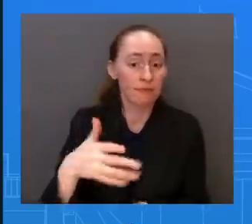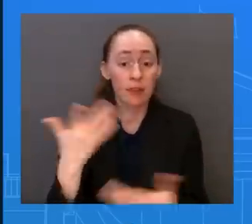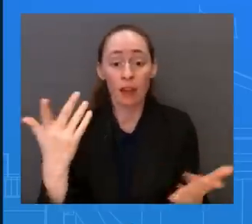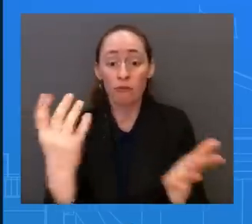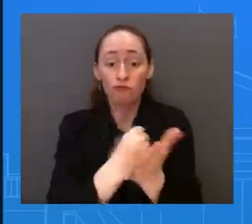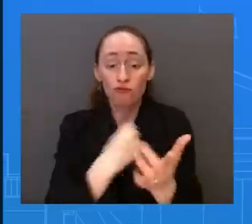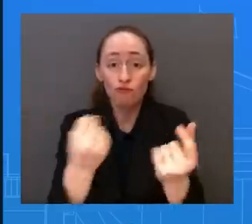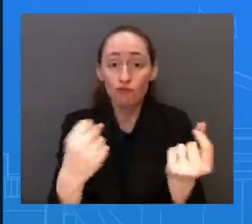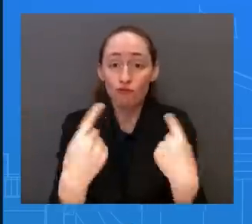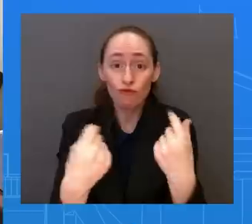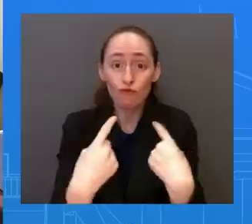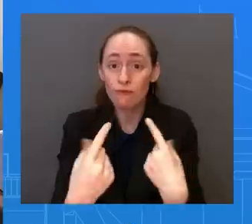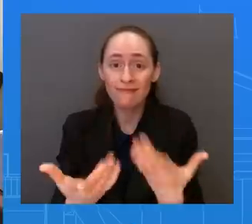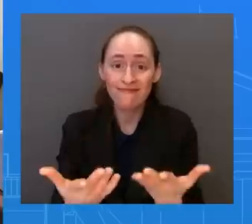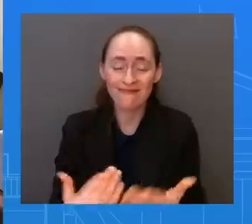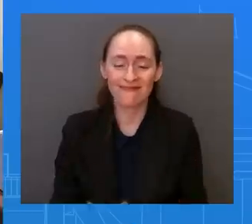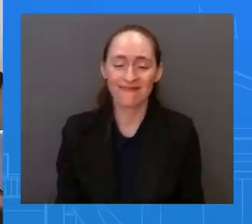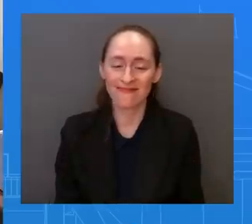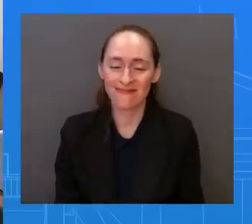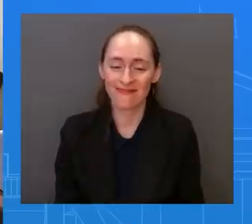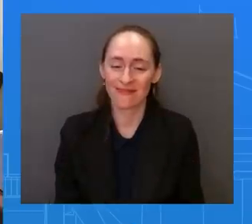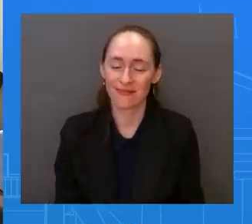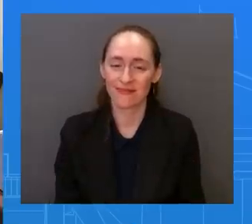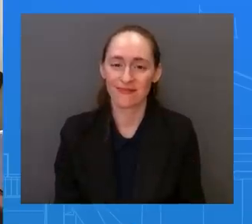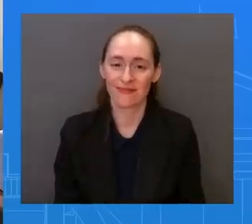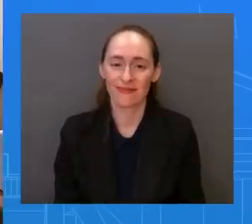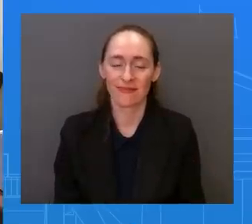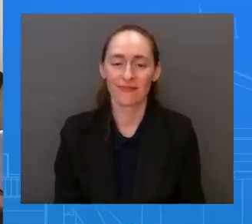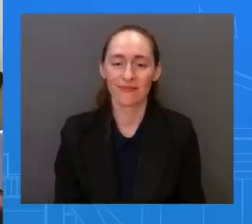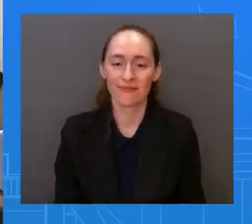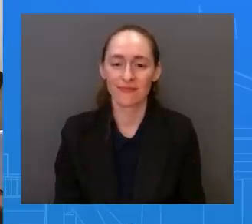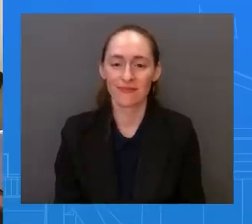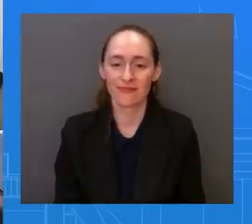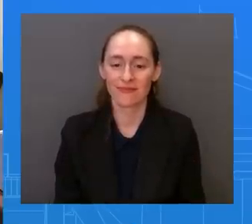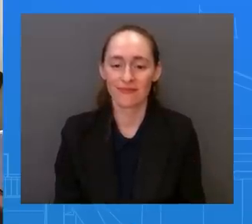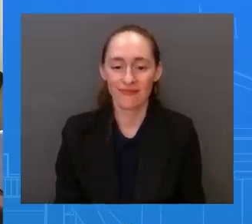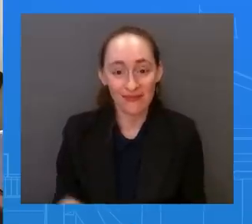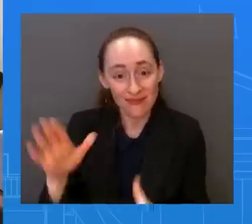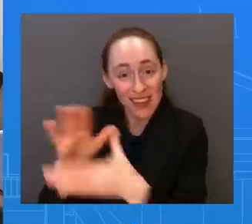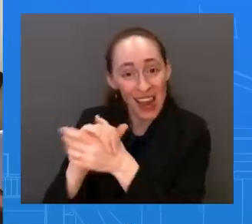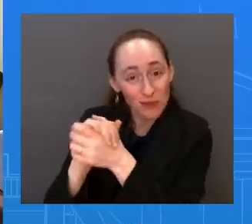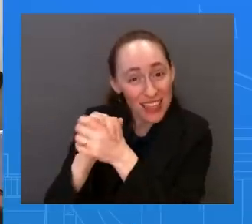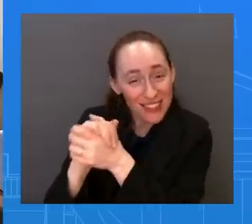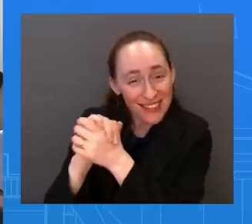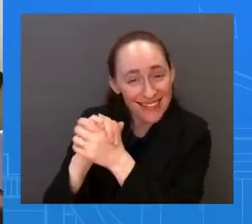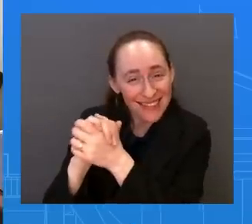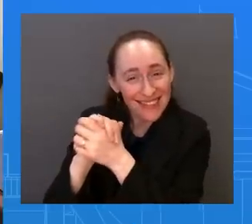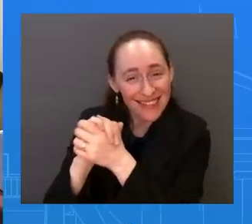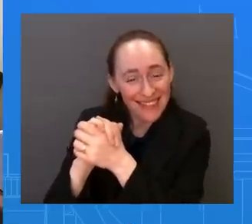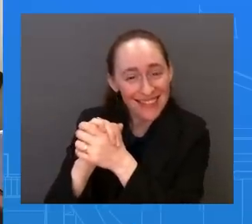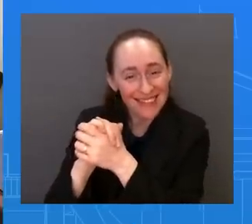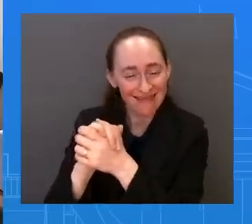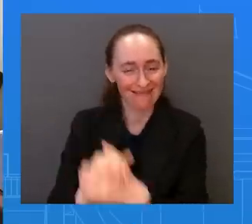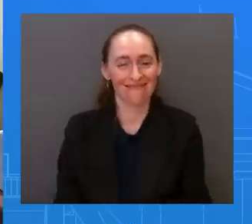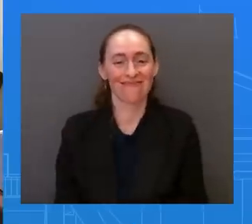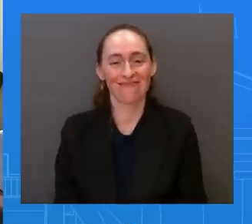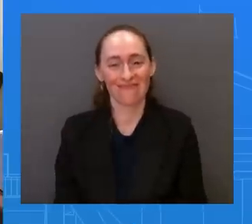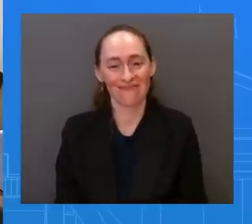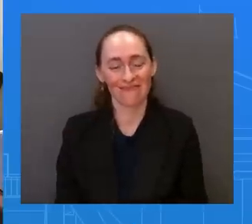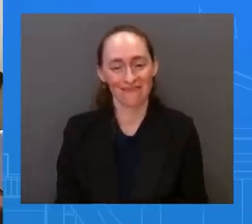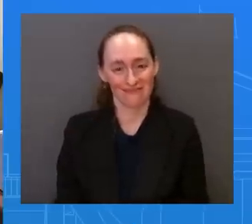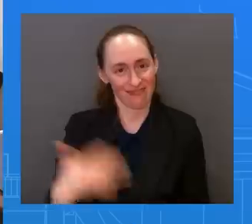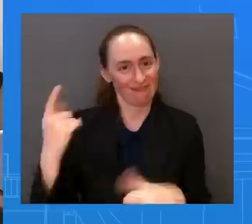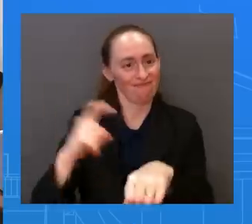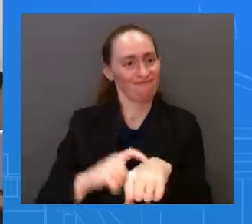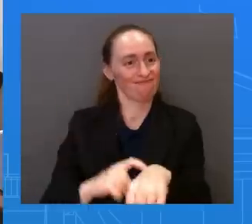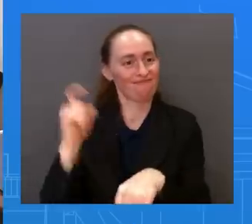Brian, congratulations on your tenure. On inflation specifically, a lot of progress has been made,